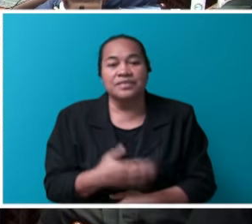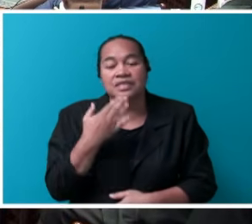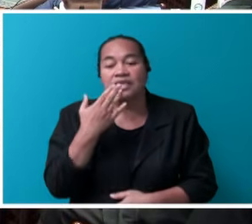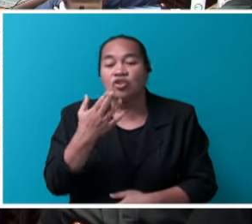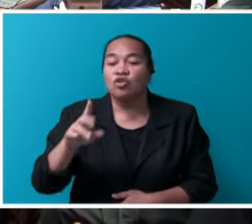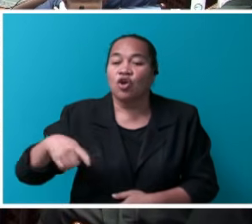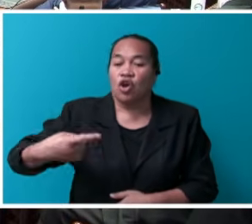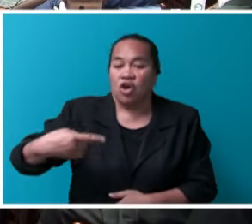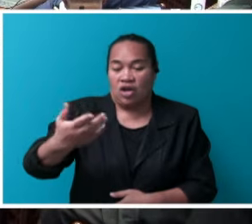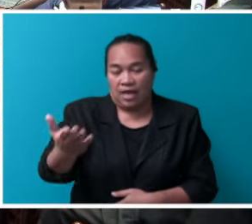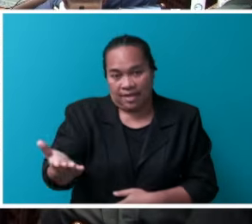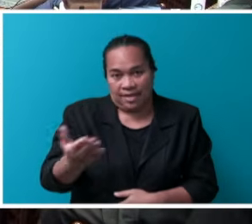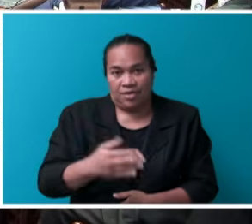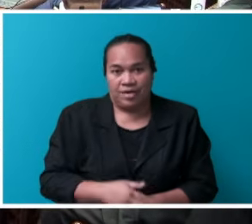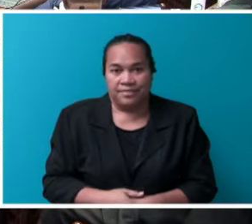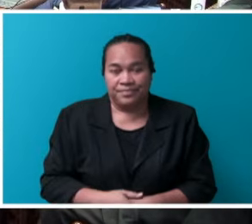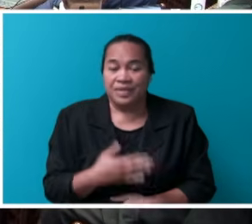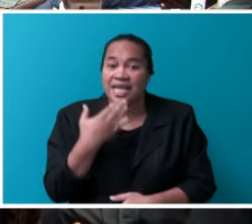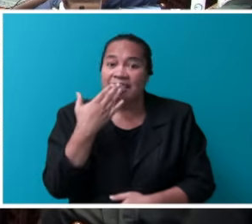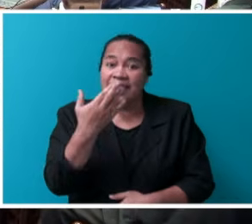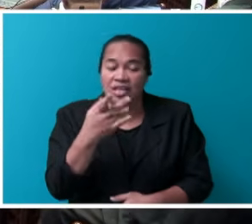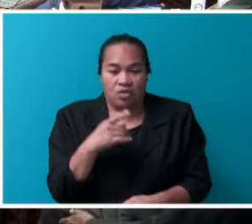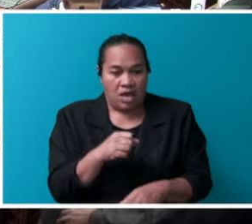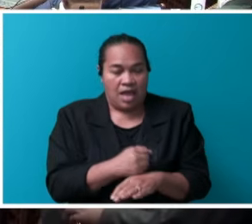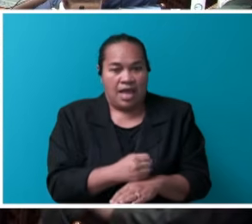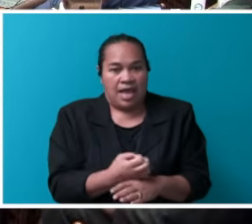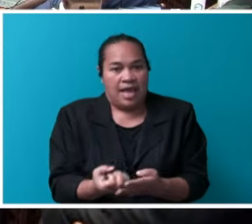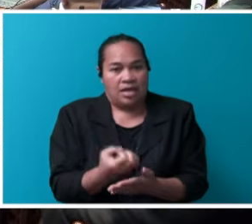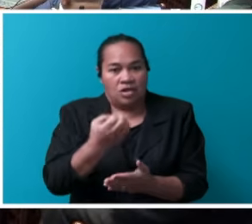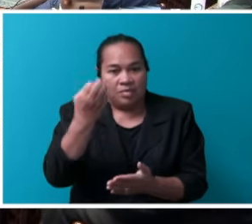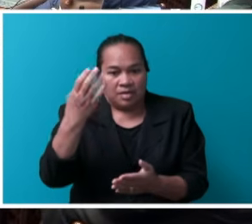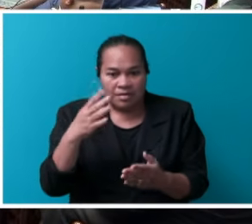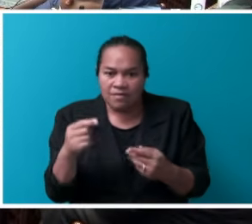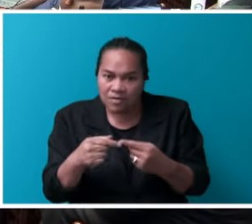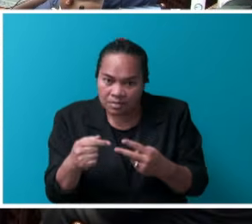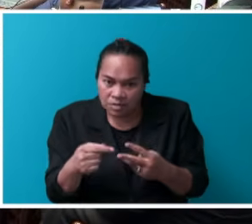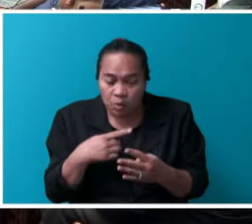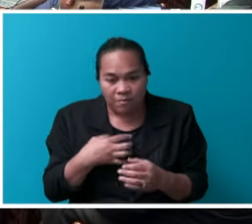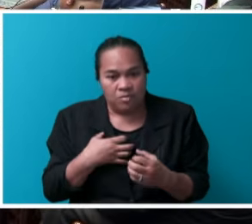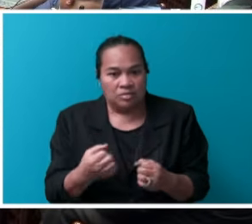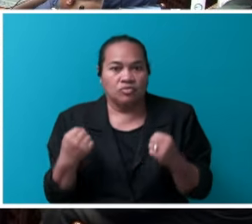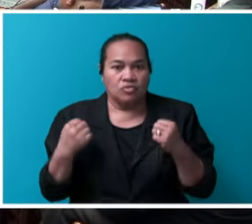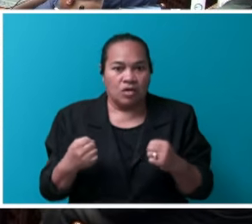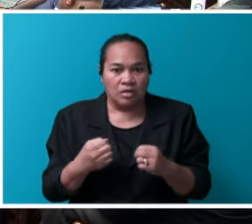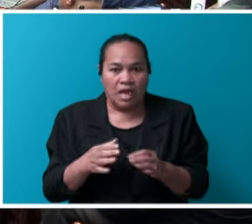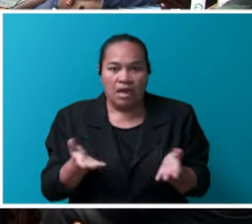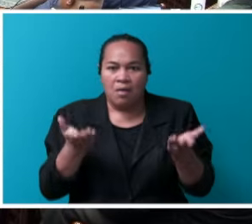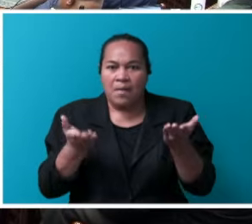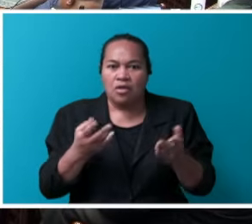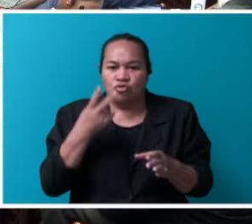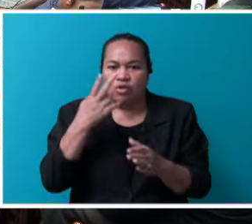Thank you, Mr. Speaker. In terms of economic fundamentals, we are now on a much stronger footing than we were 2.5 years